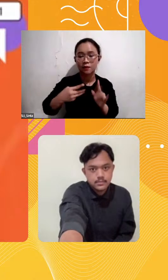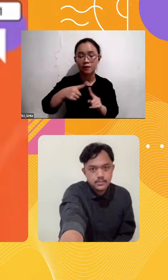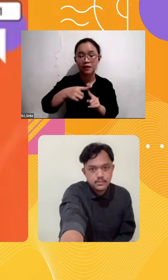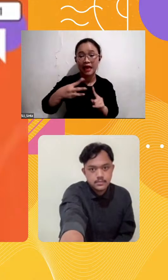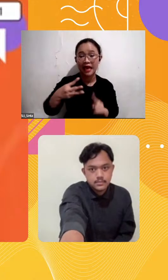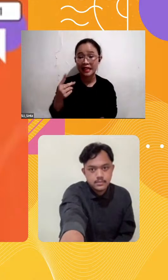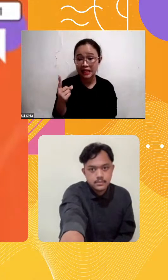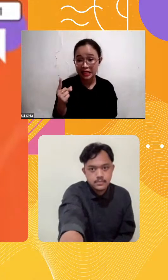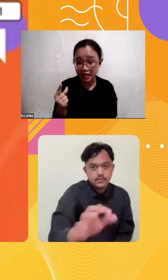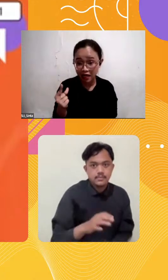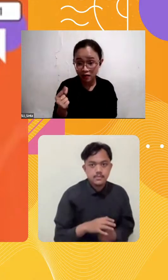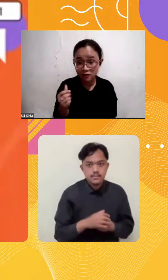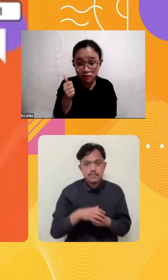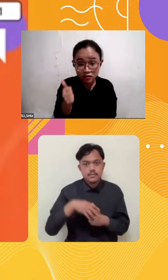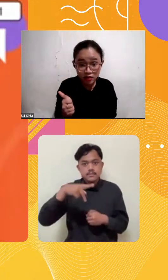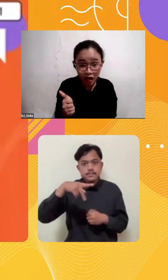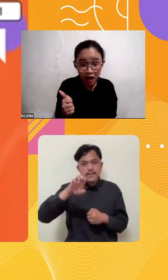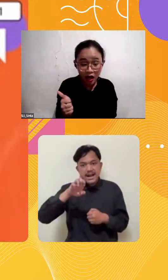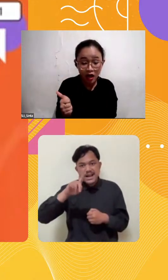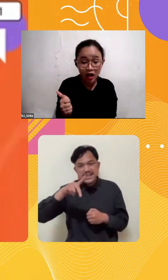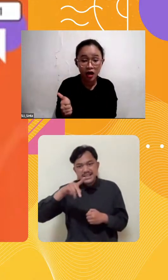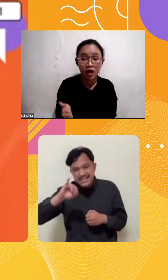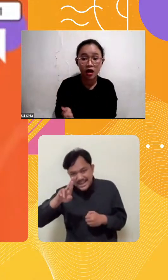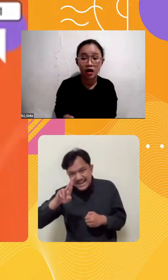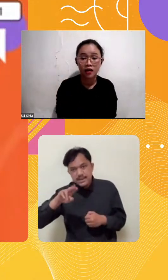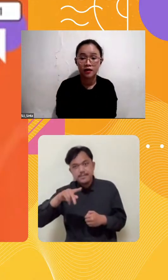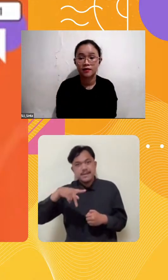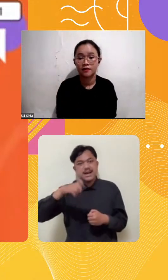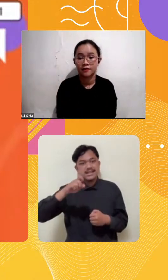can you help us to find the code?